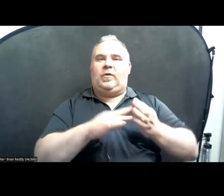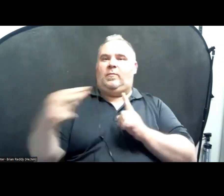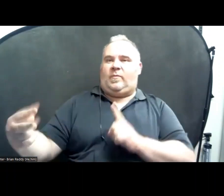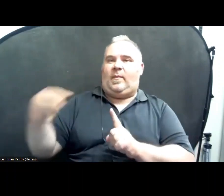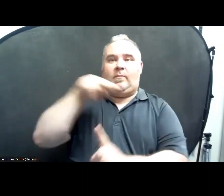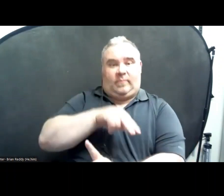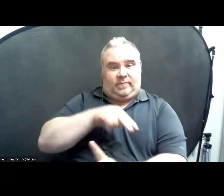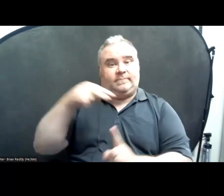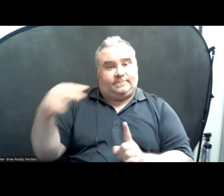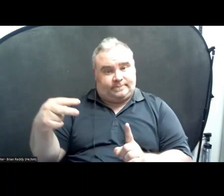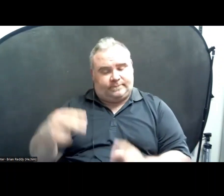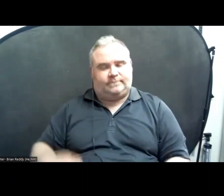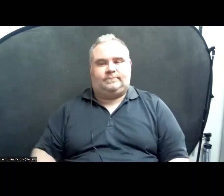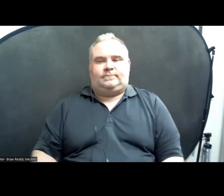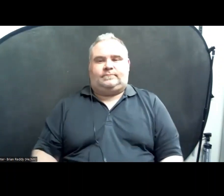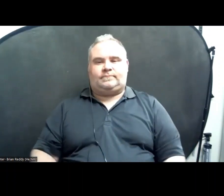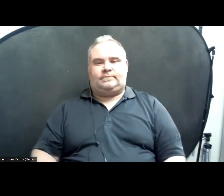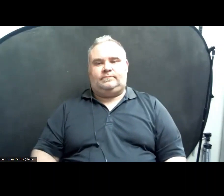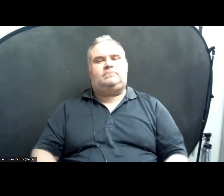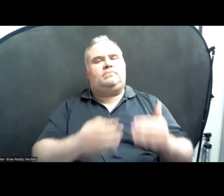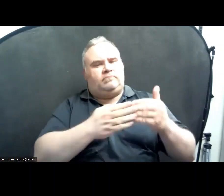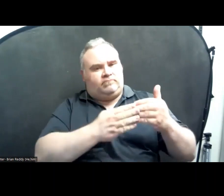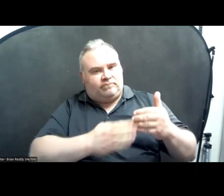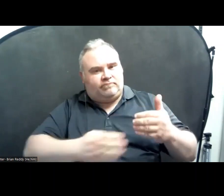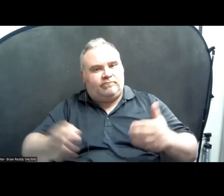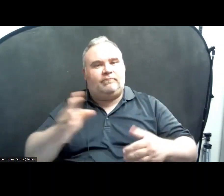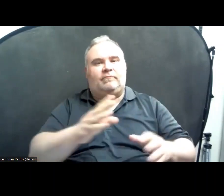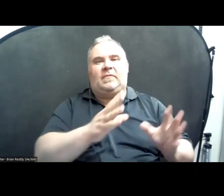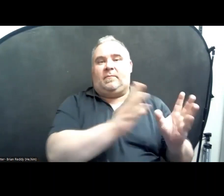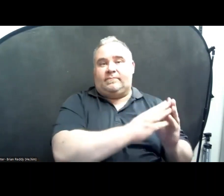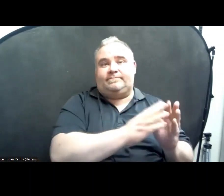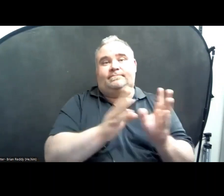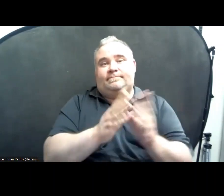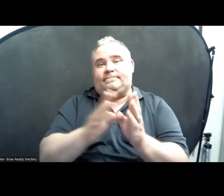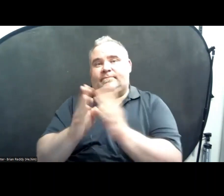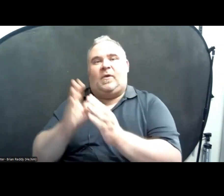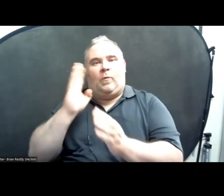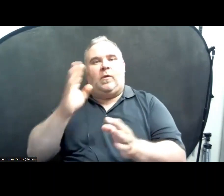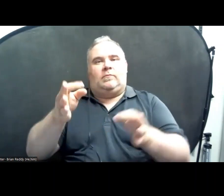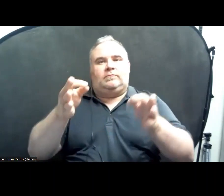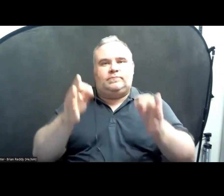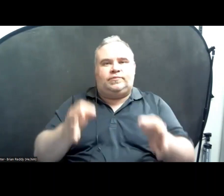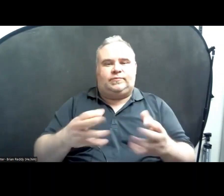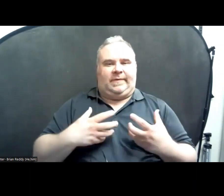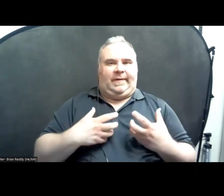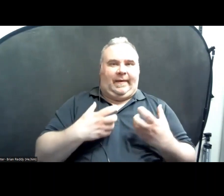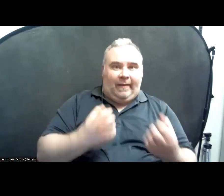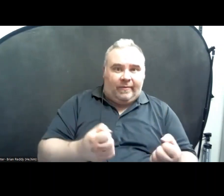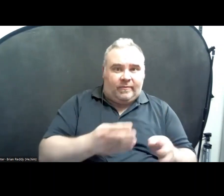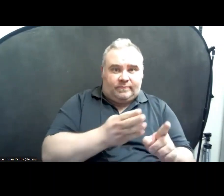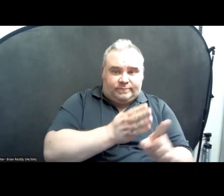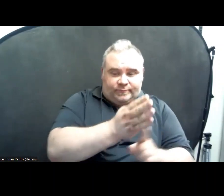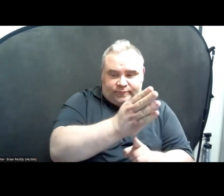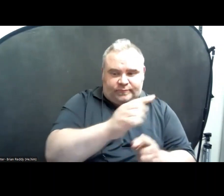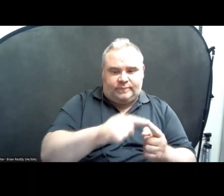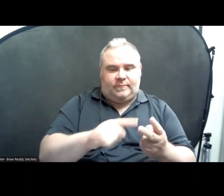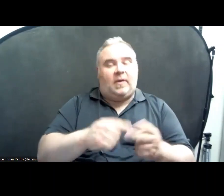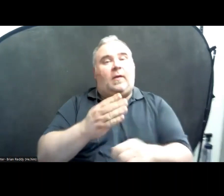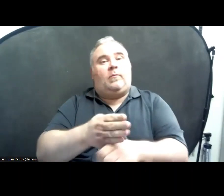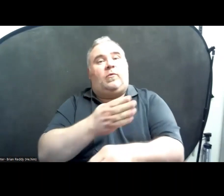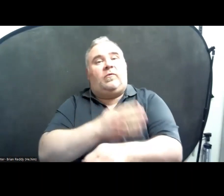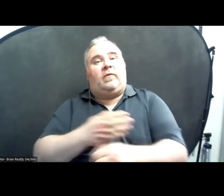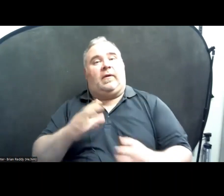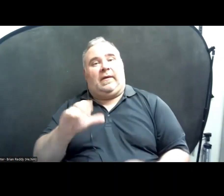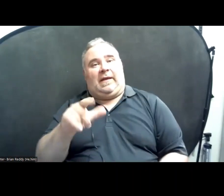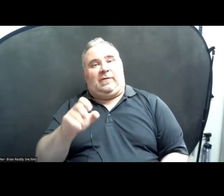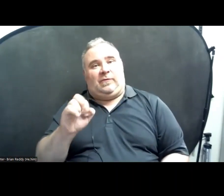perspectives. Over the course of the series, topics will address the social determinants of health, improving cancer care delivery, and